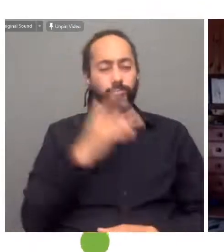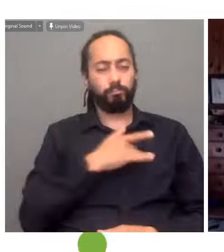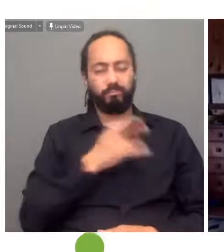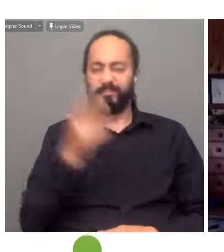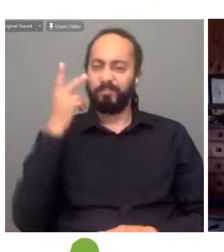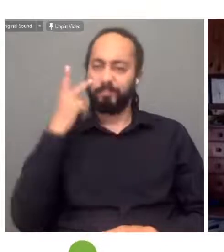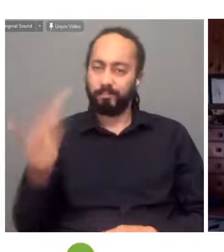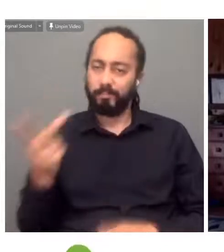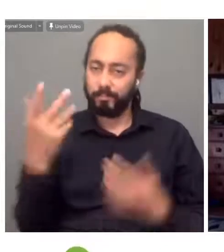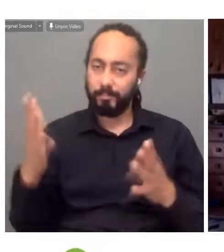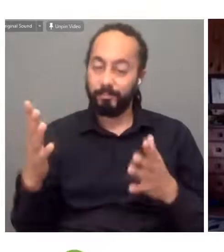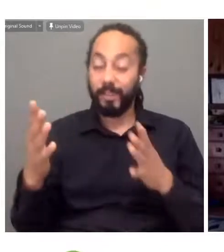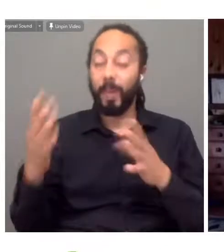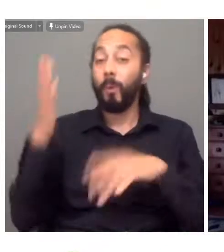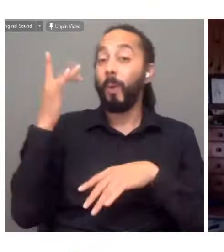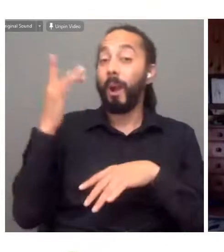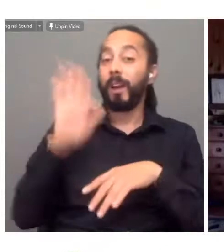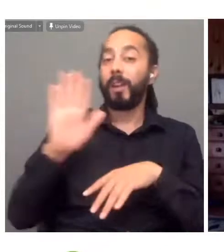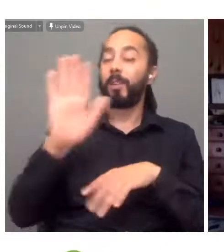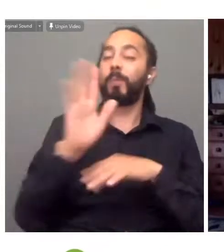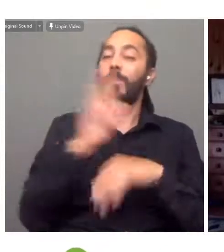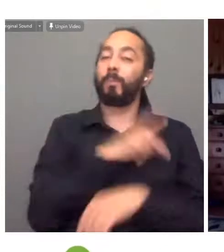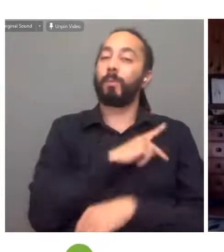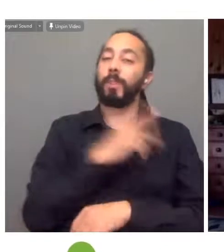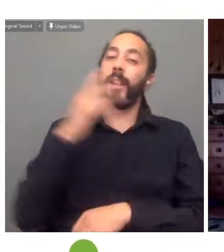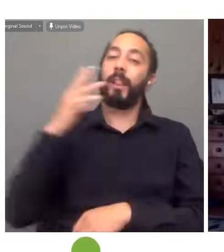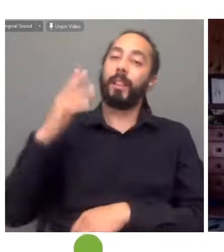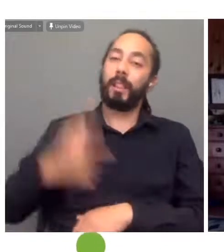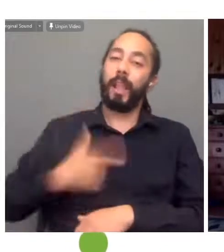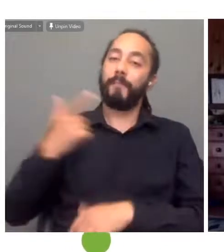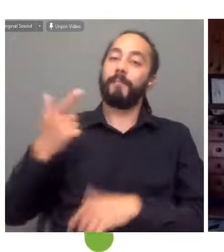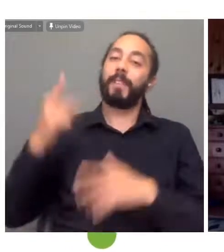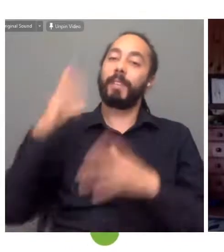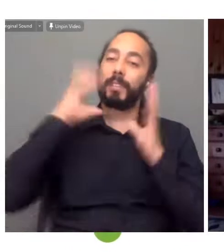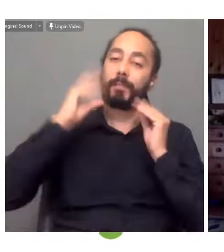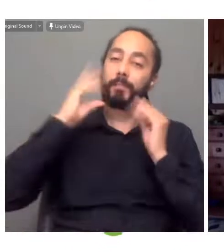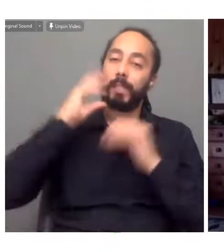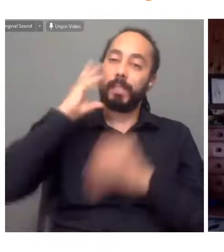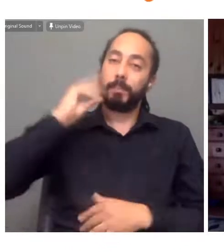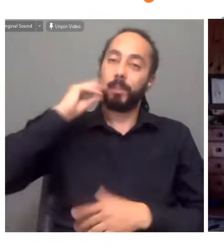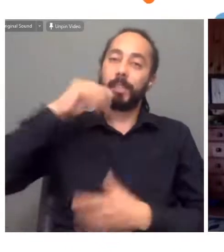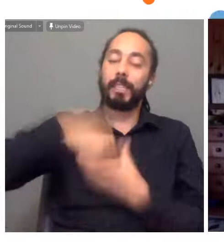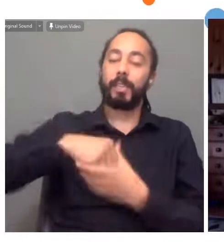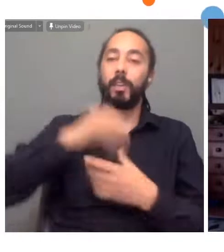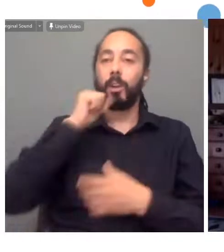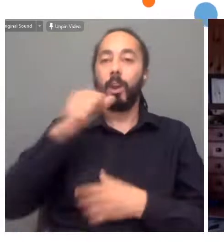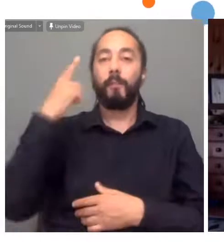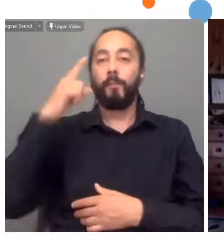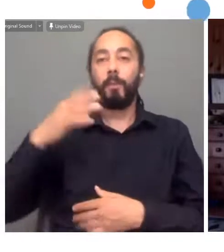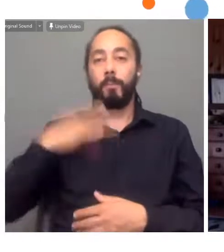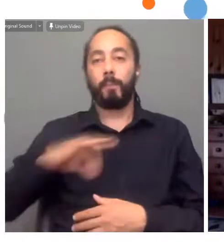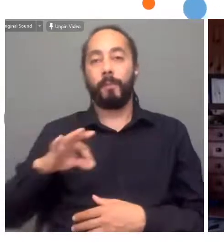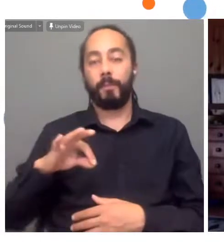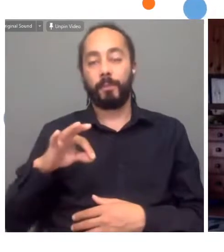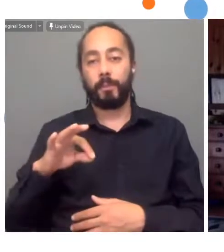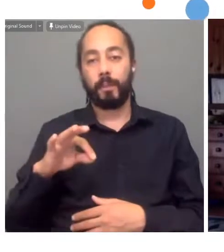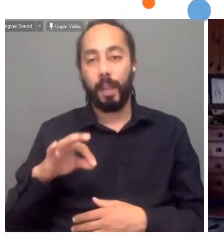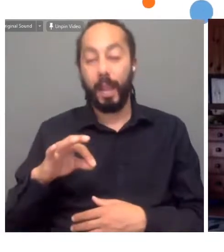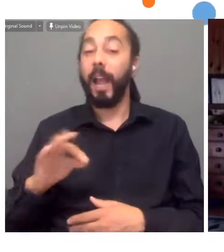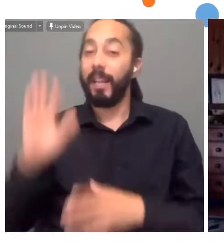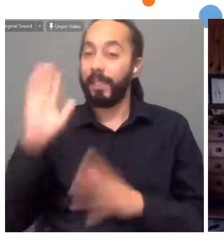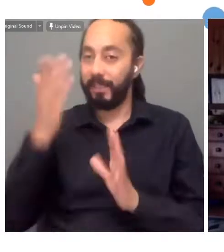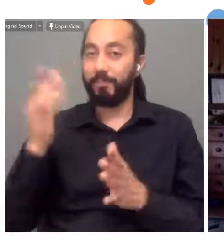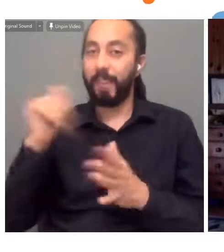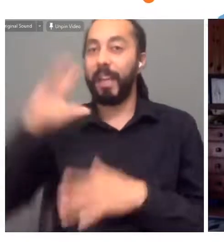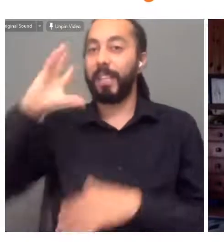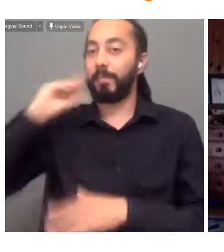had significant personal experience in the not-for-profit sector, and you've carried that with you, given your current